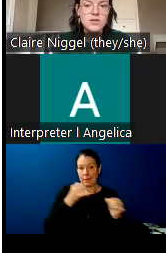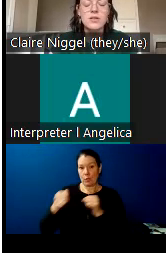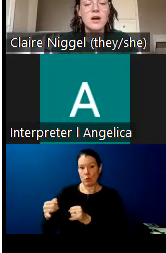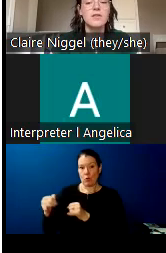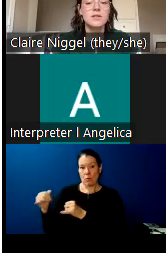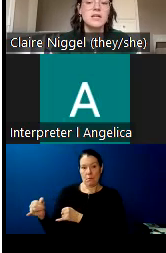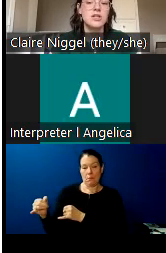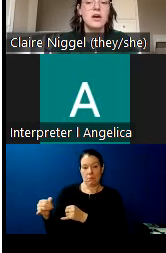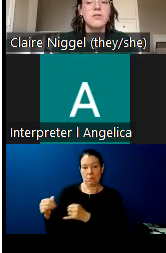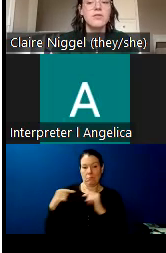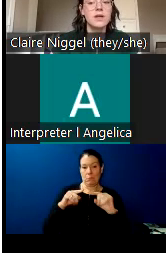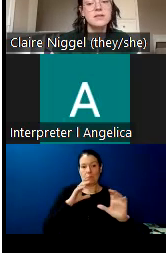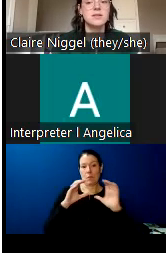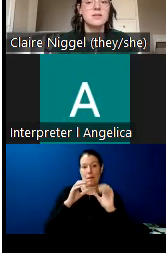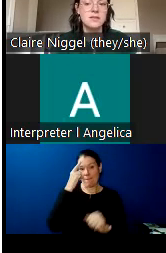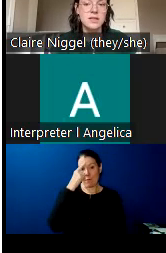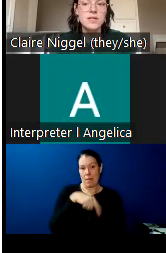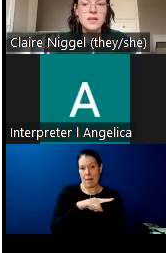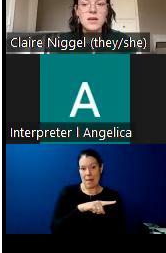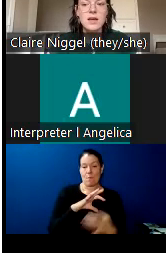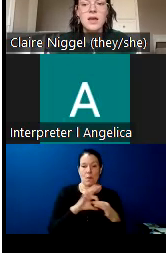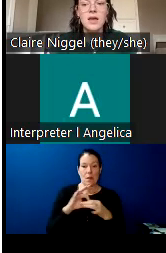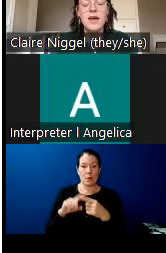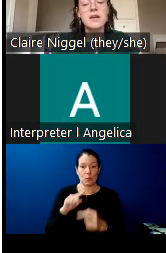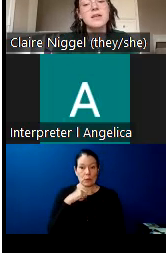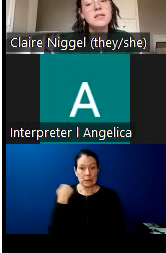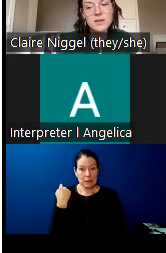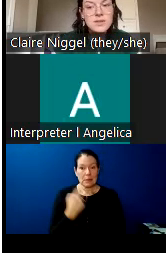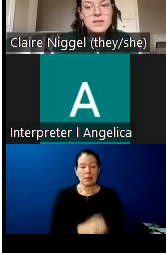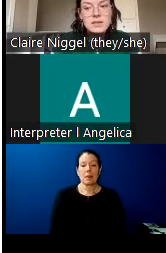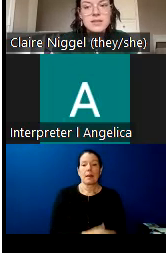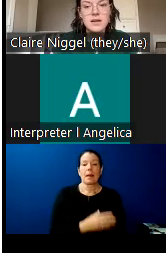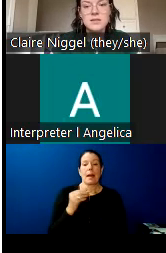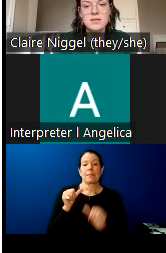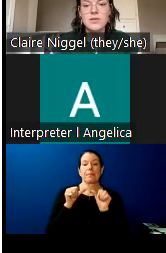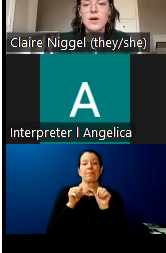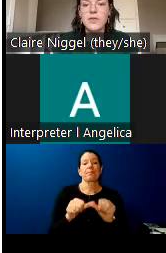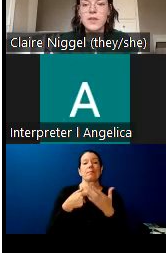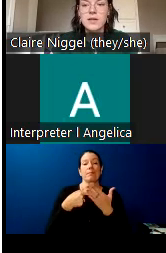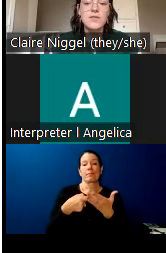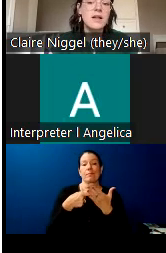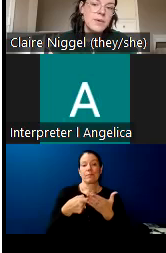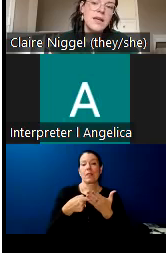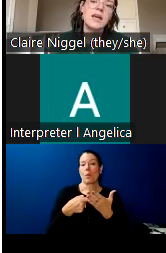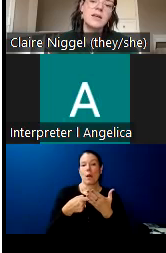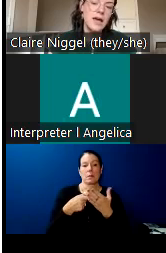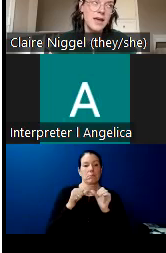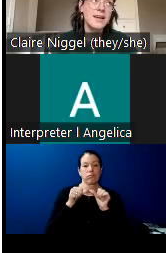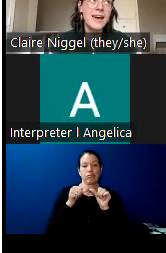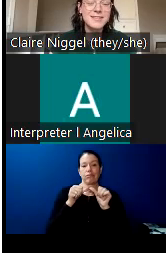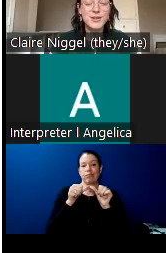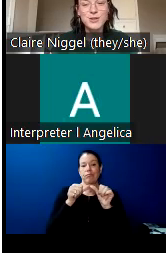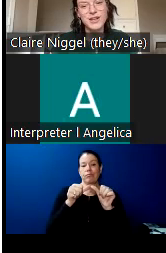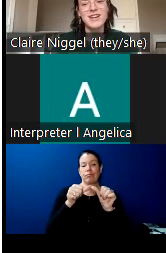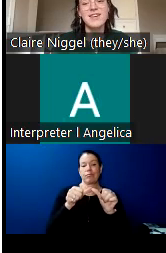basis during the conversation of risks and safety, and then continuously discussed throughout the development